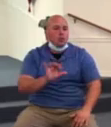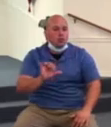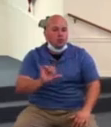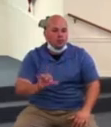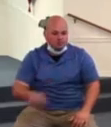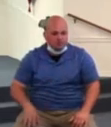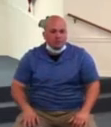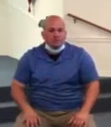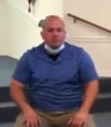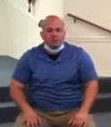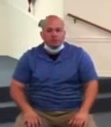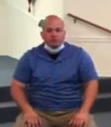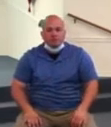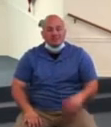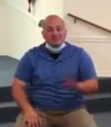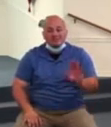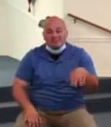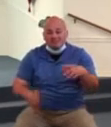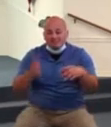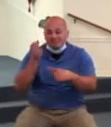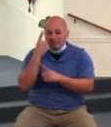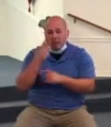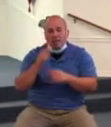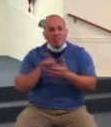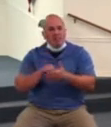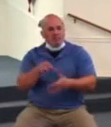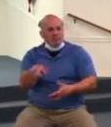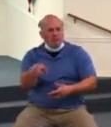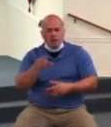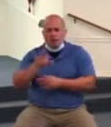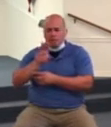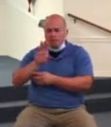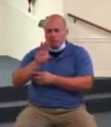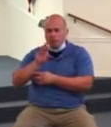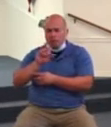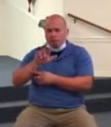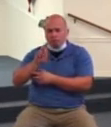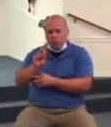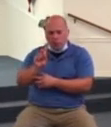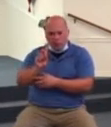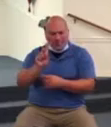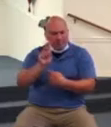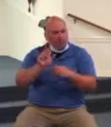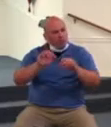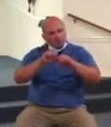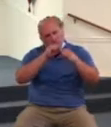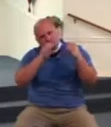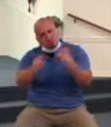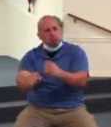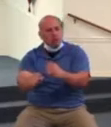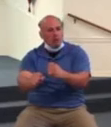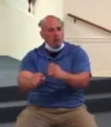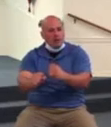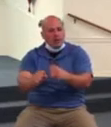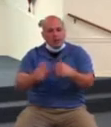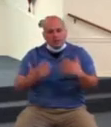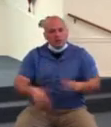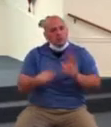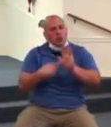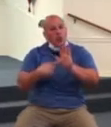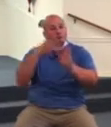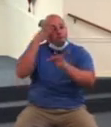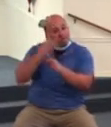What a bold and surprising shape this blind man's faith took. How did he demonstrate his faith?